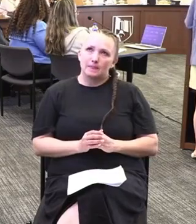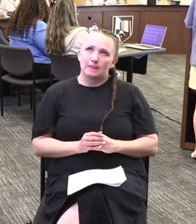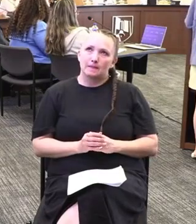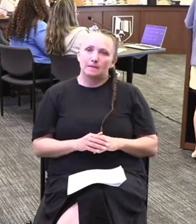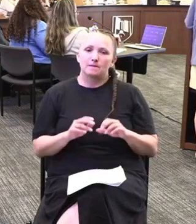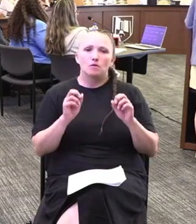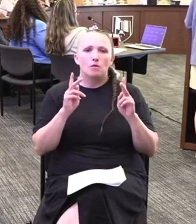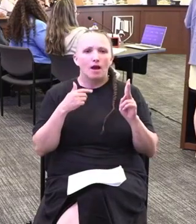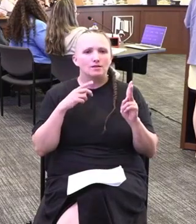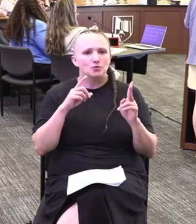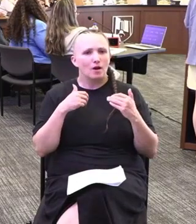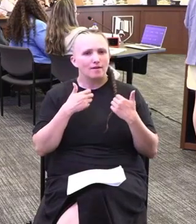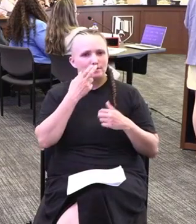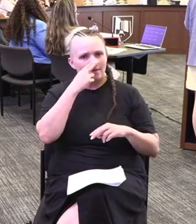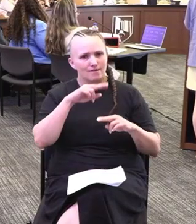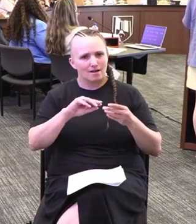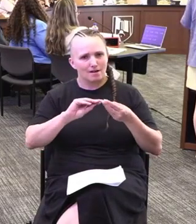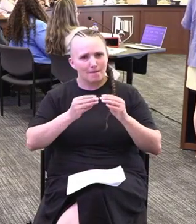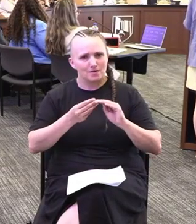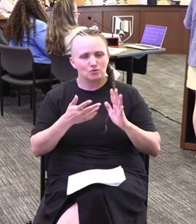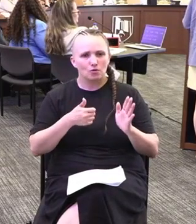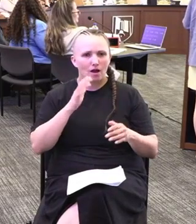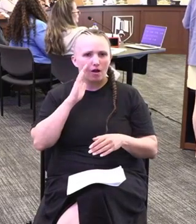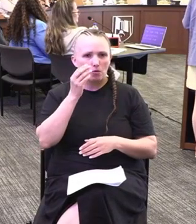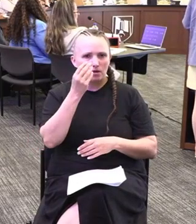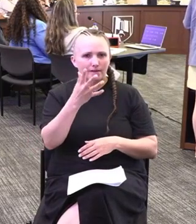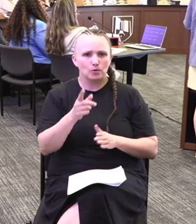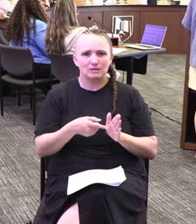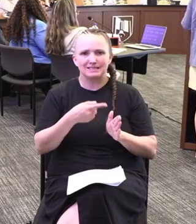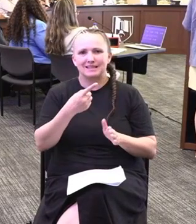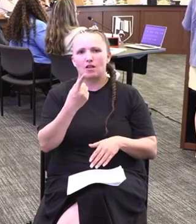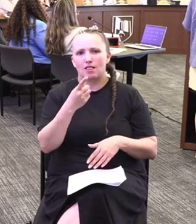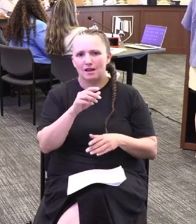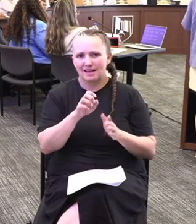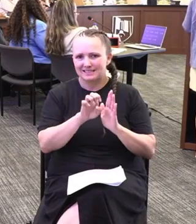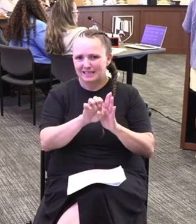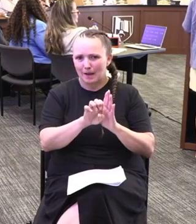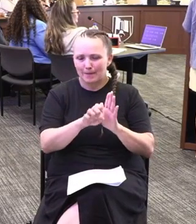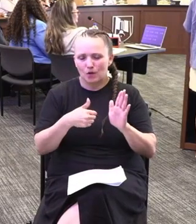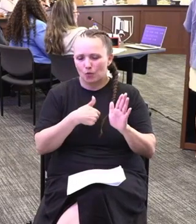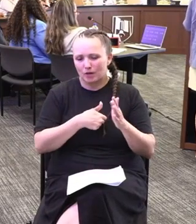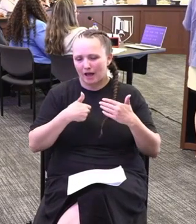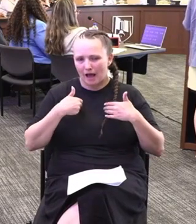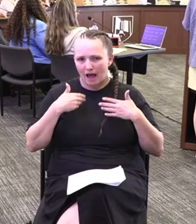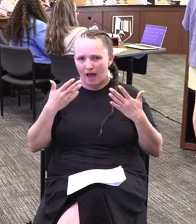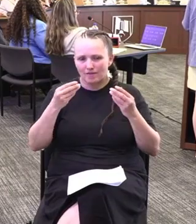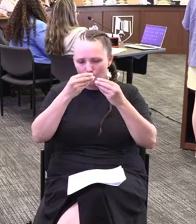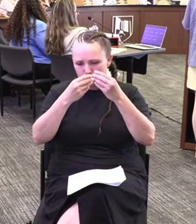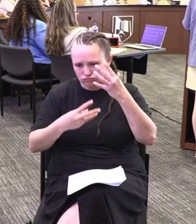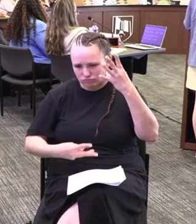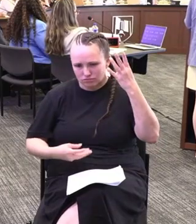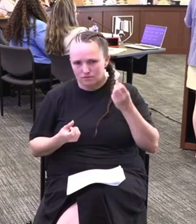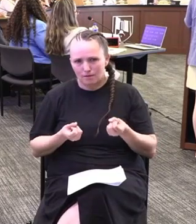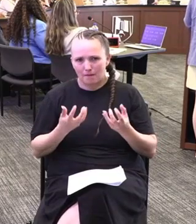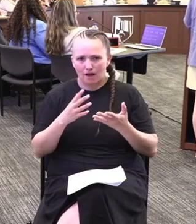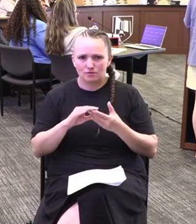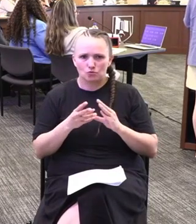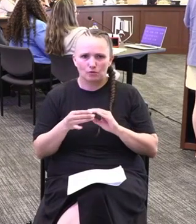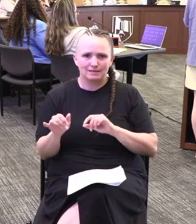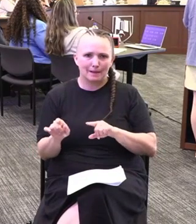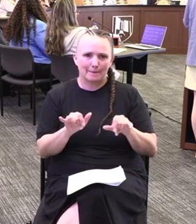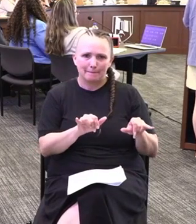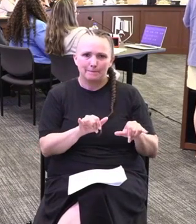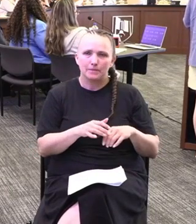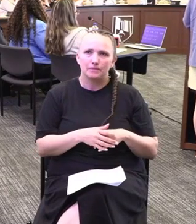Okay, I do have some fun numbers. So I'm just going to give you a single example because we have hundreds of these stories. I pulled